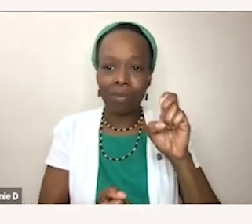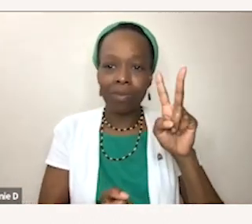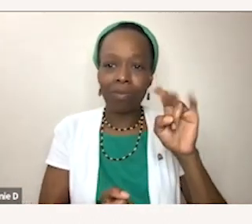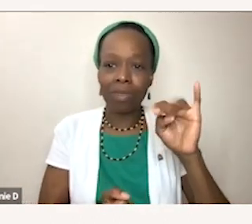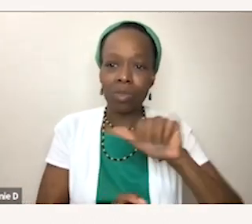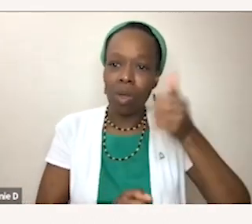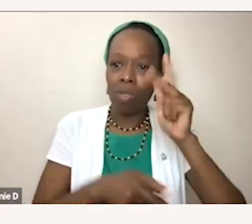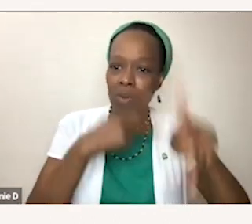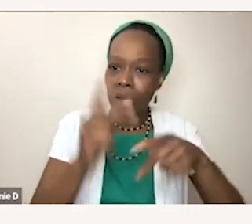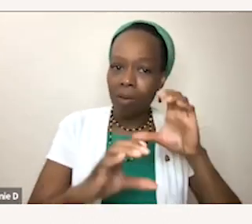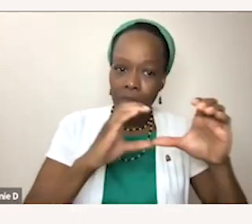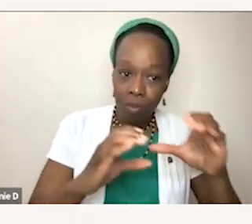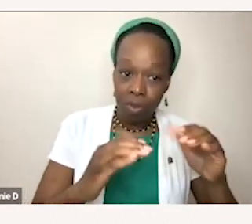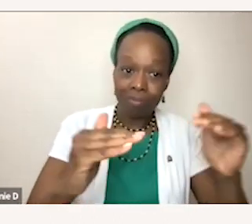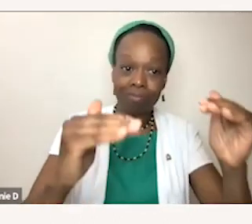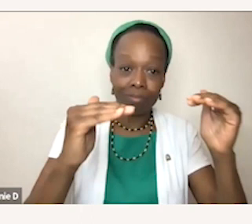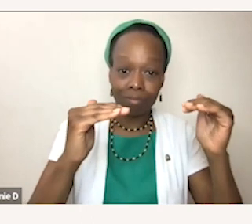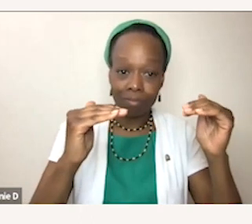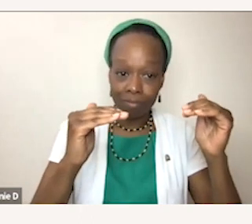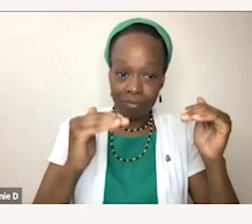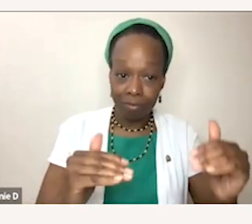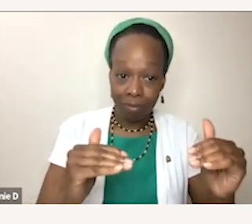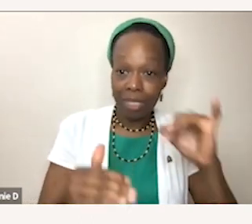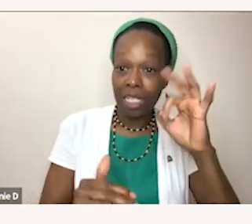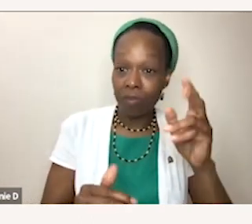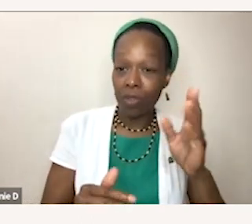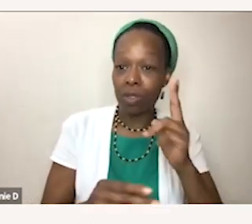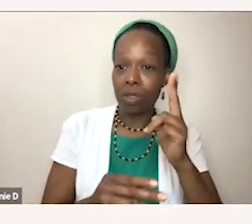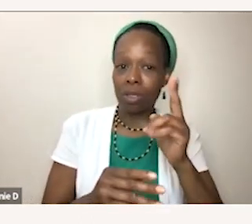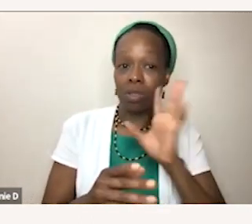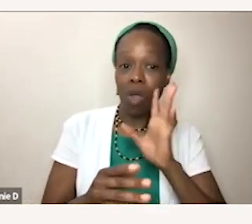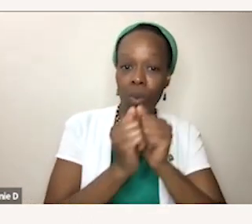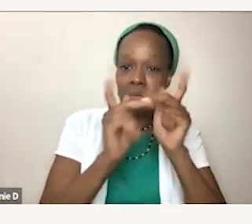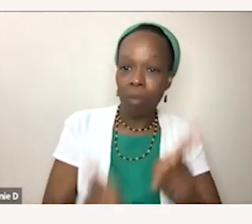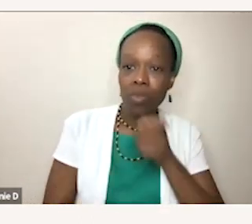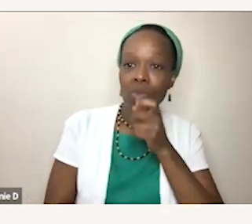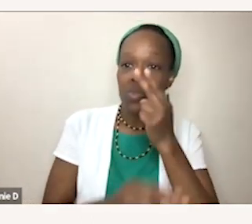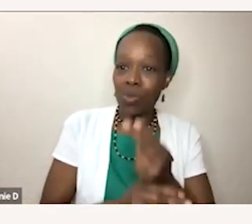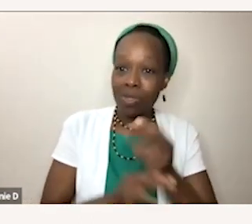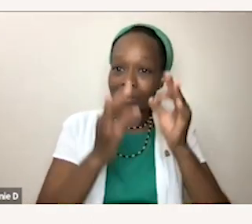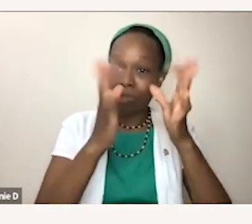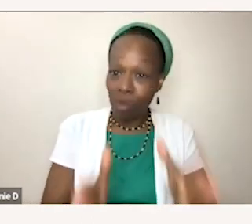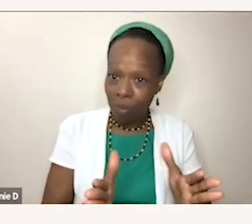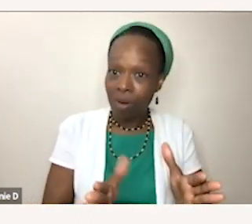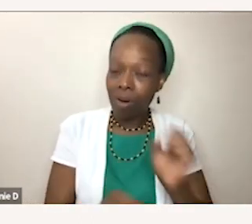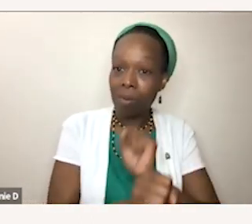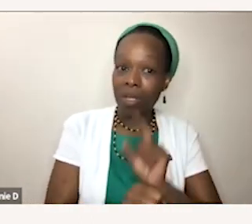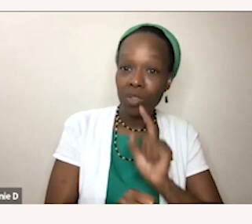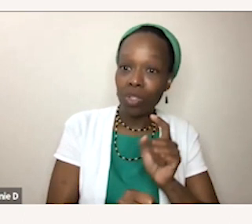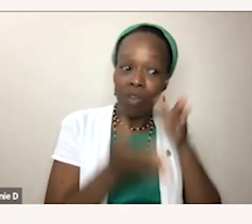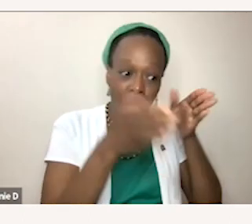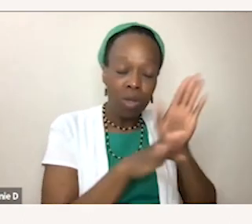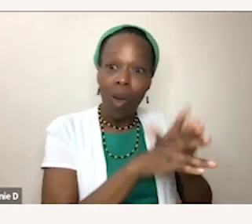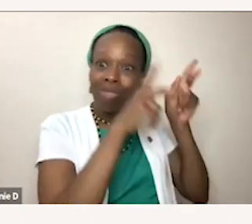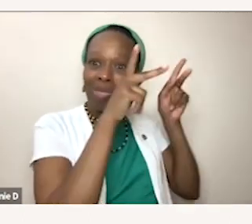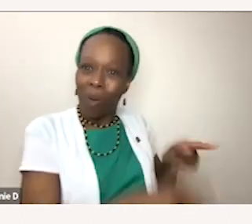you're speaking with somebody who potentially is using an interpreter, making sure you're actually acknowledging the person that you're speaking